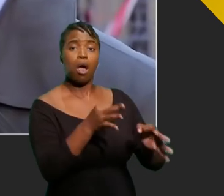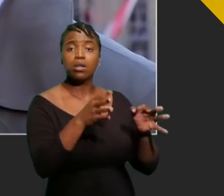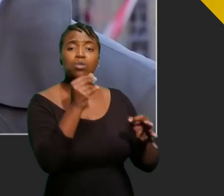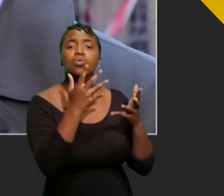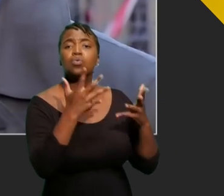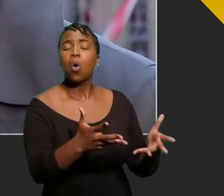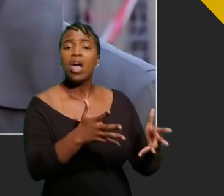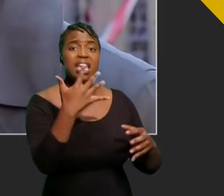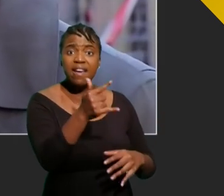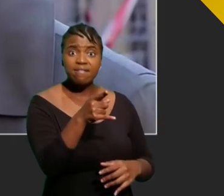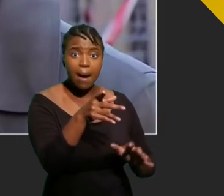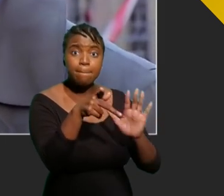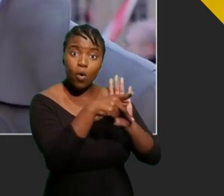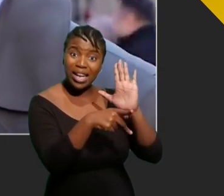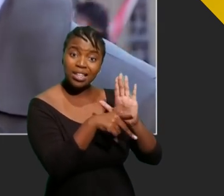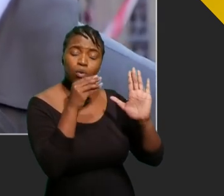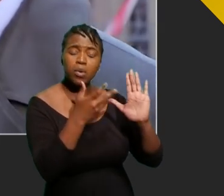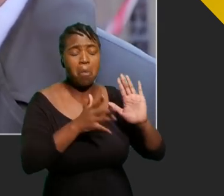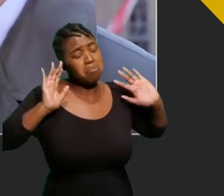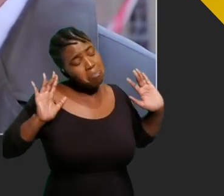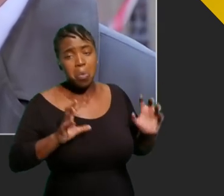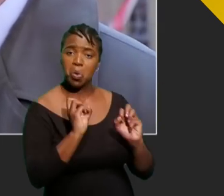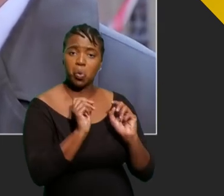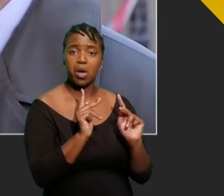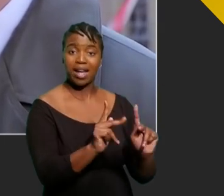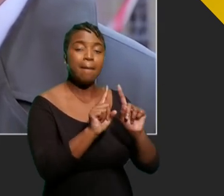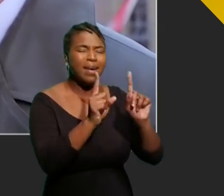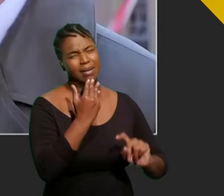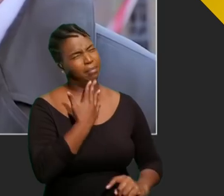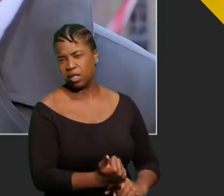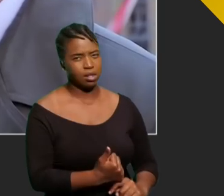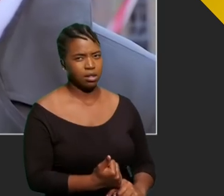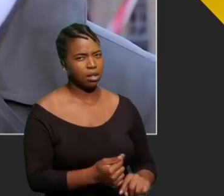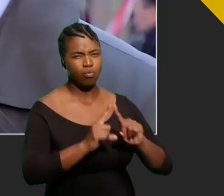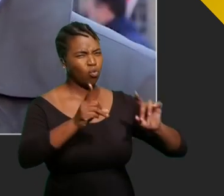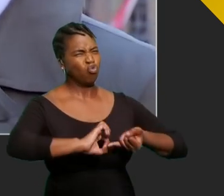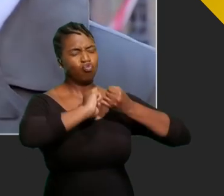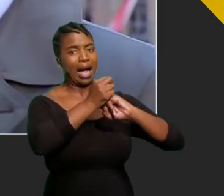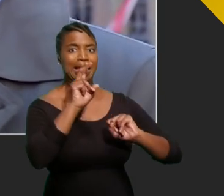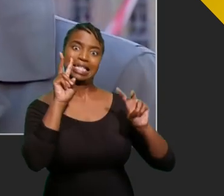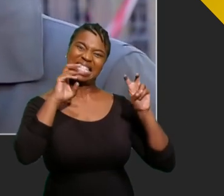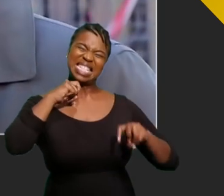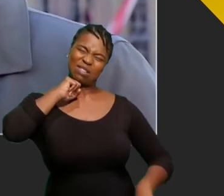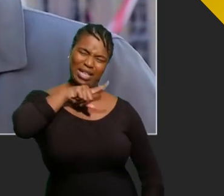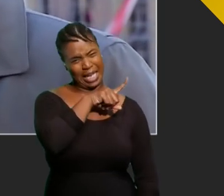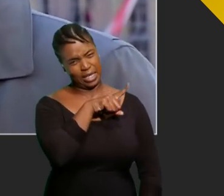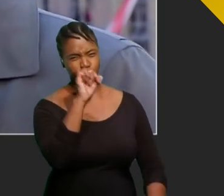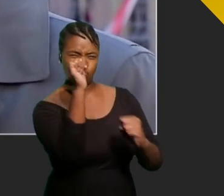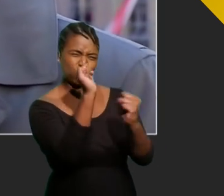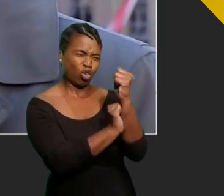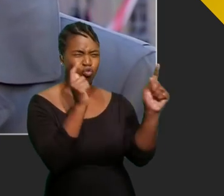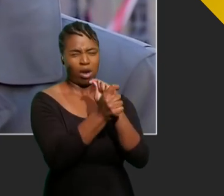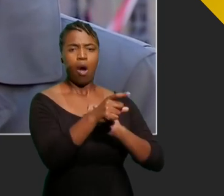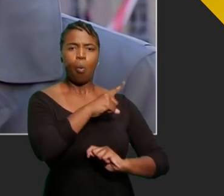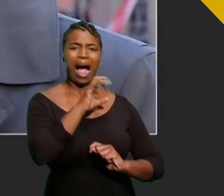be. If that's what your policy is, that's okay. But please, don't try and pretend you're restructuring